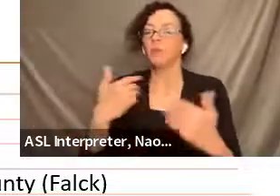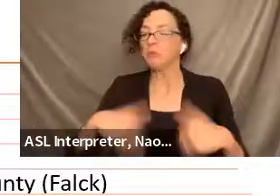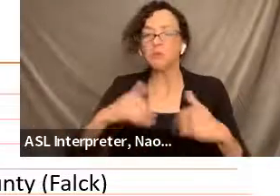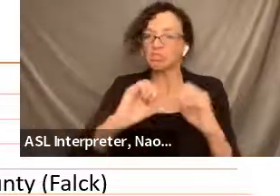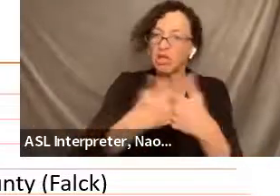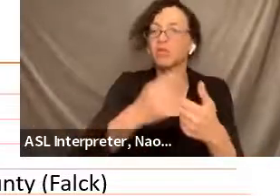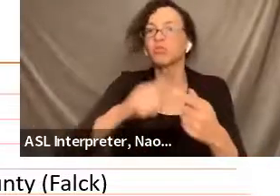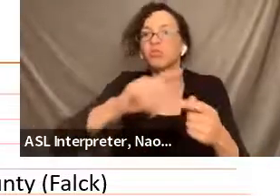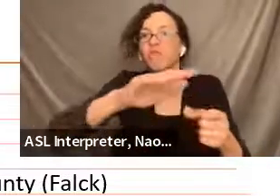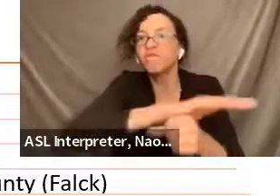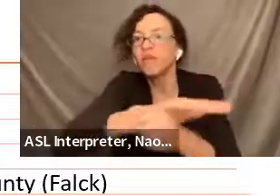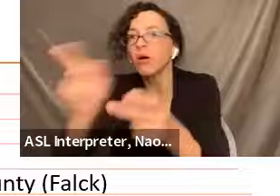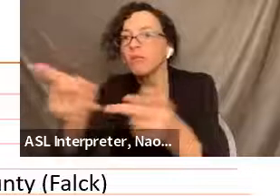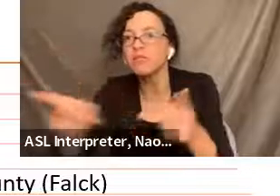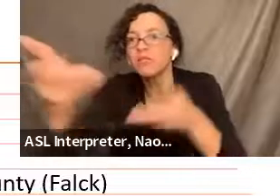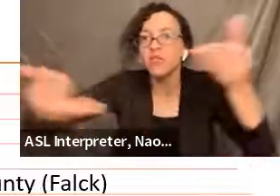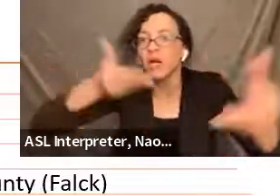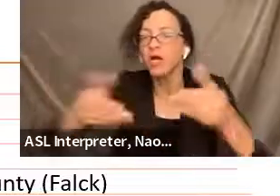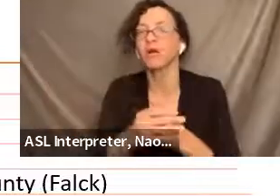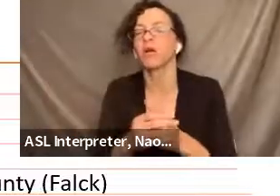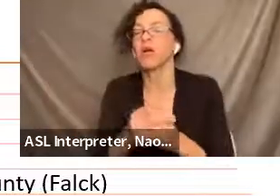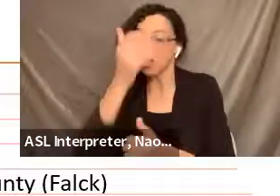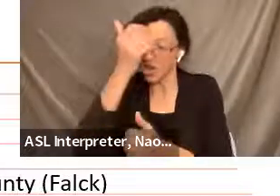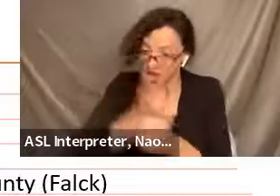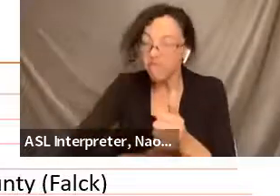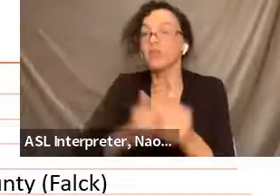staffed, and we have beds that are closed because we don't have staff.